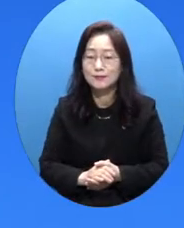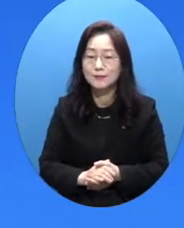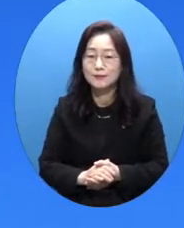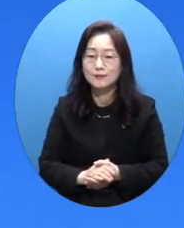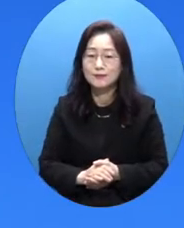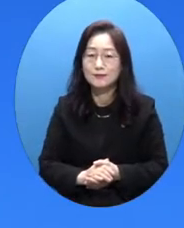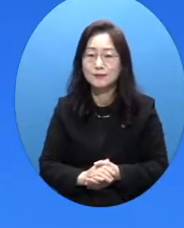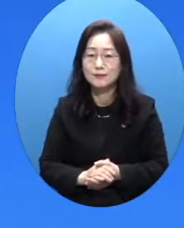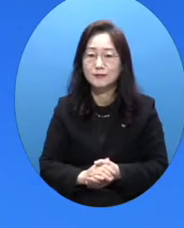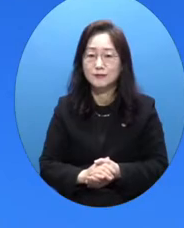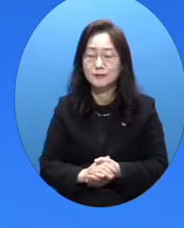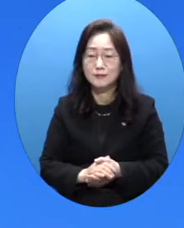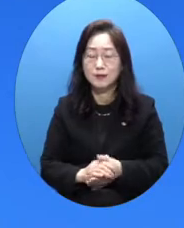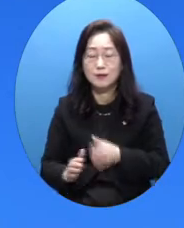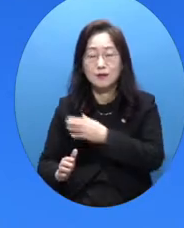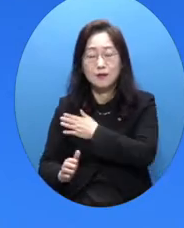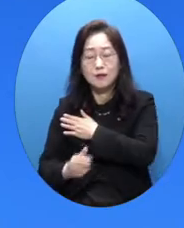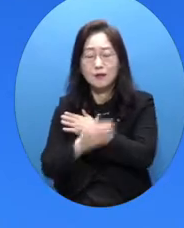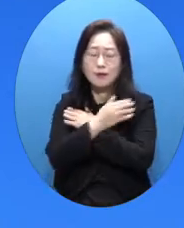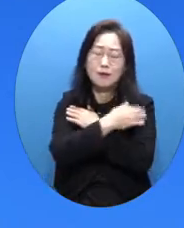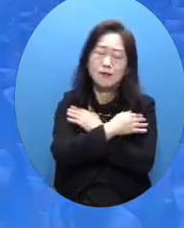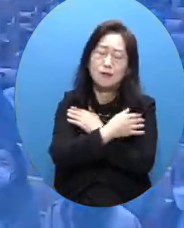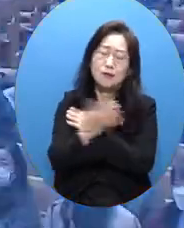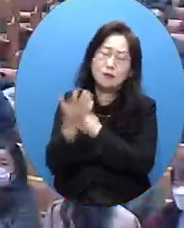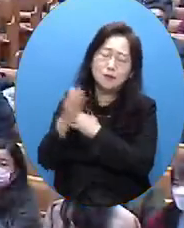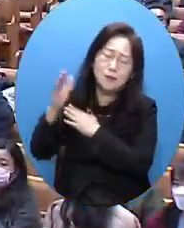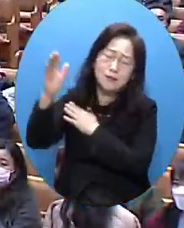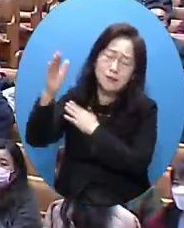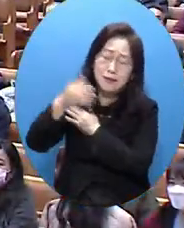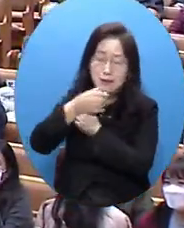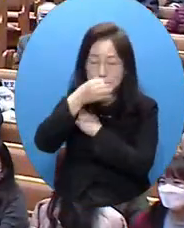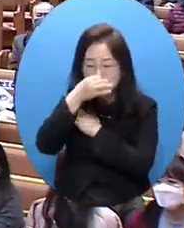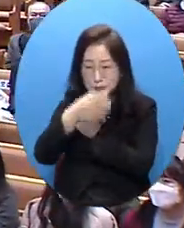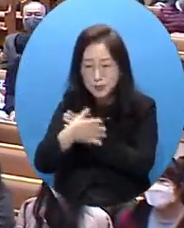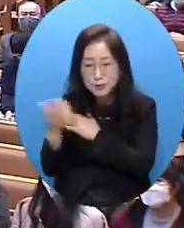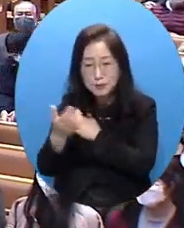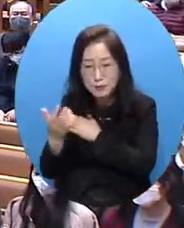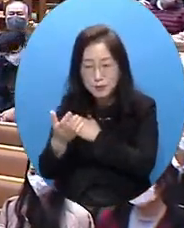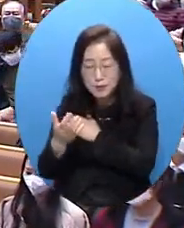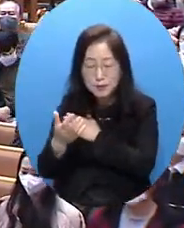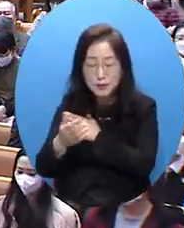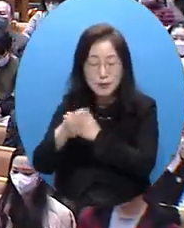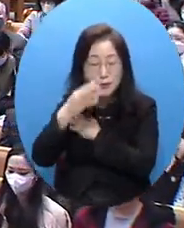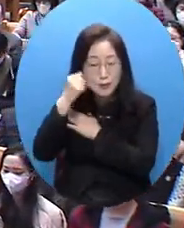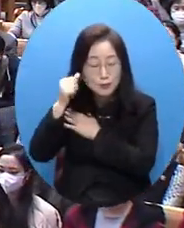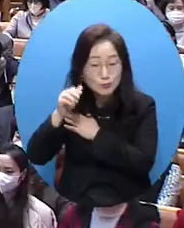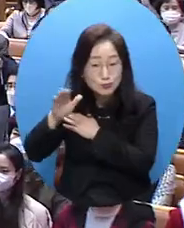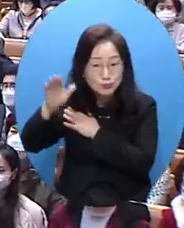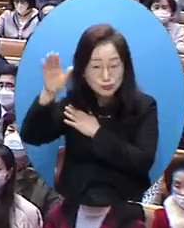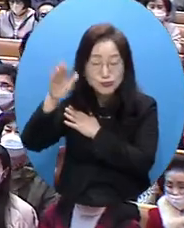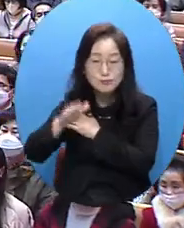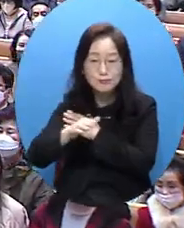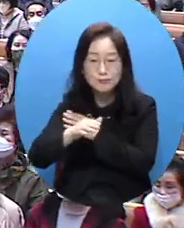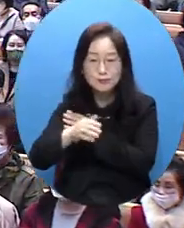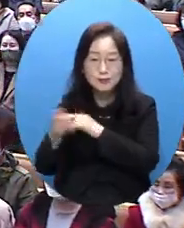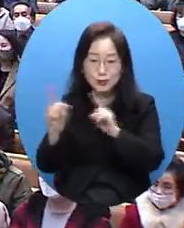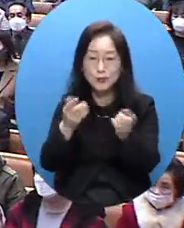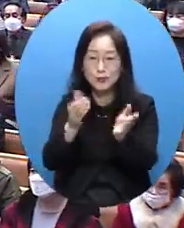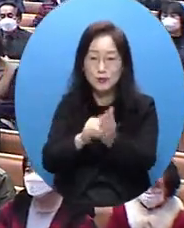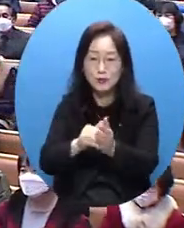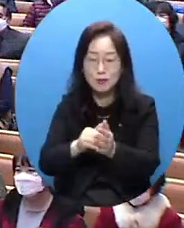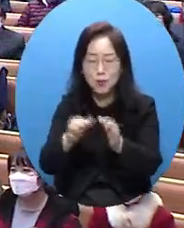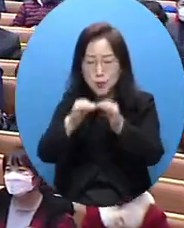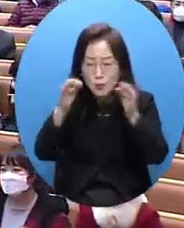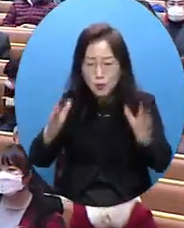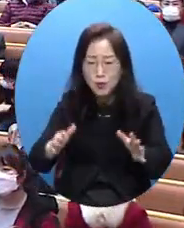God is healing him at this time there's someone with severe pain in both shoulders God is healing her